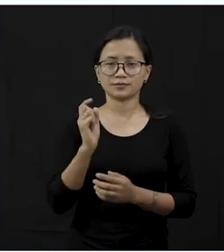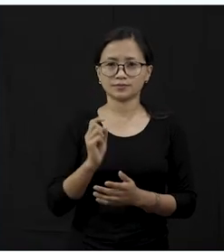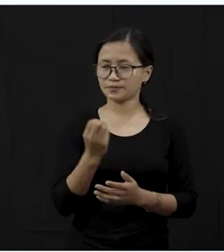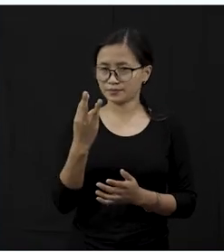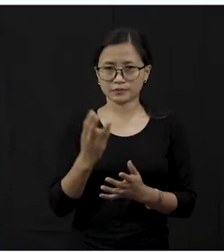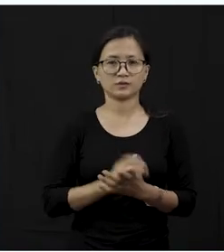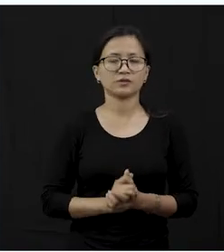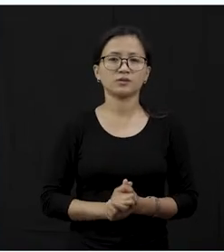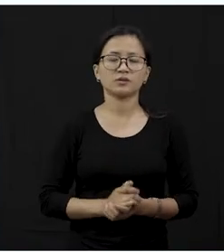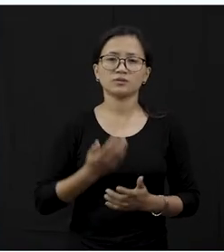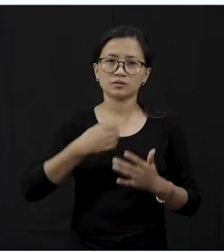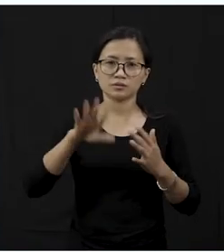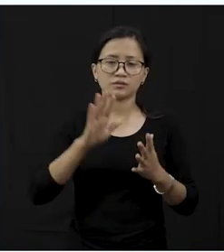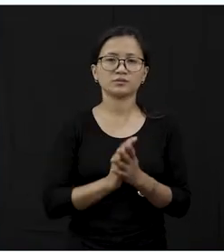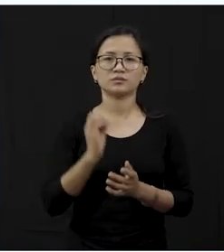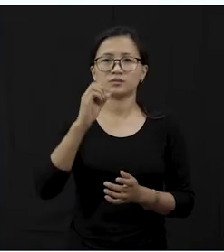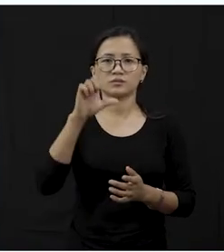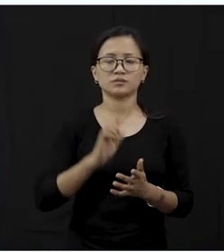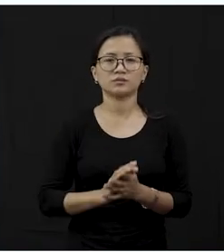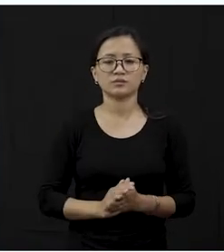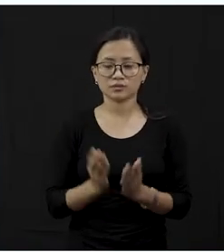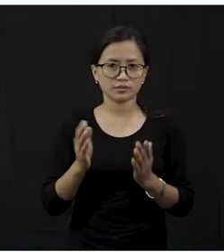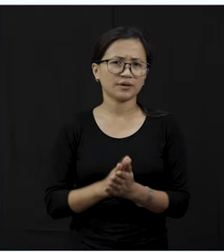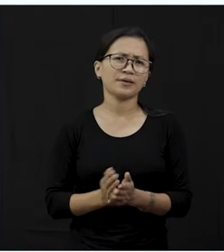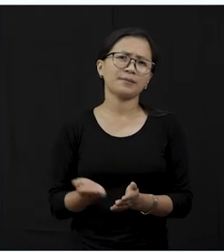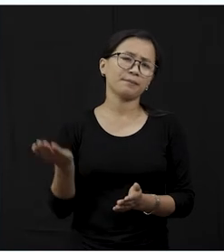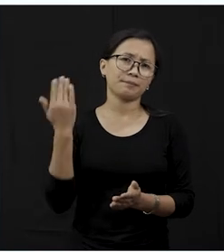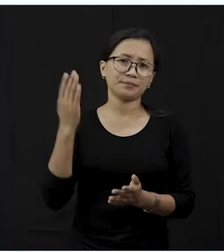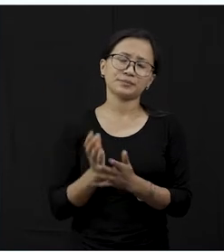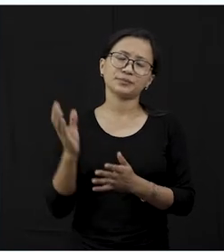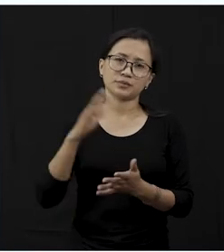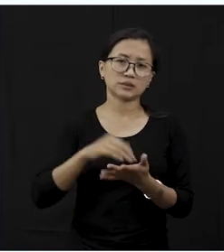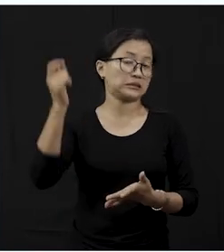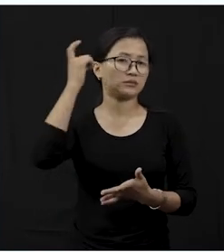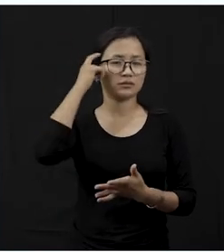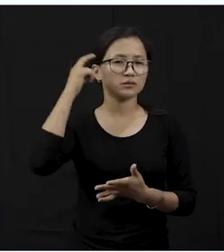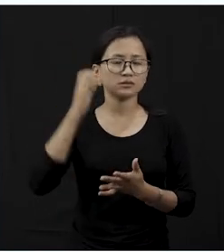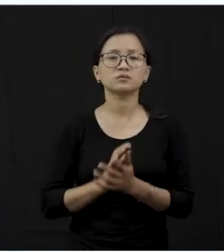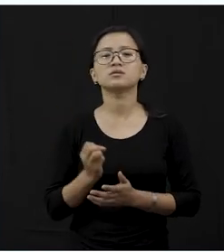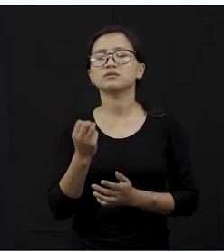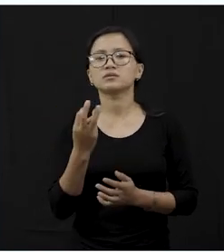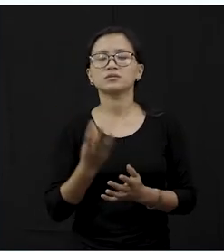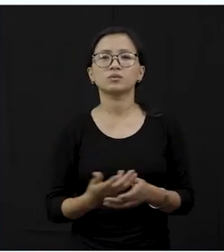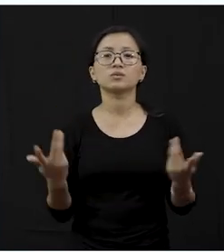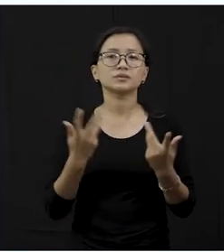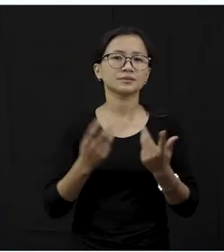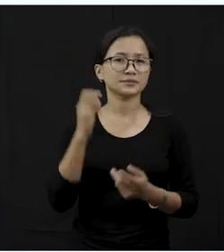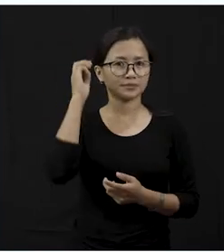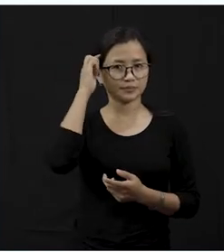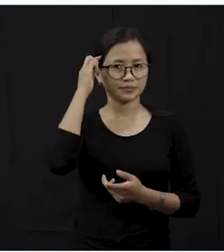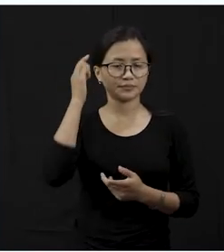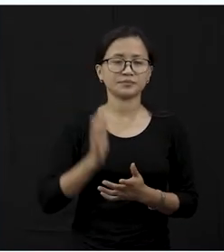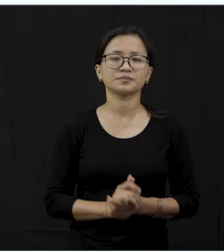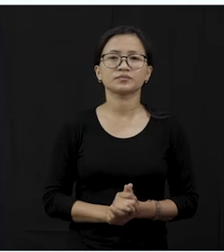But before we get into the class, let's recall the numbers. So when I say numbers, what comes to your mind?